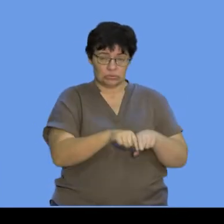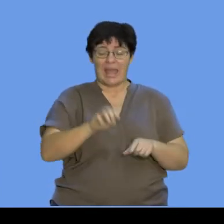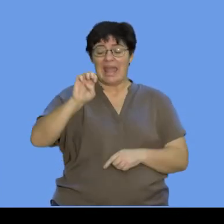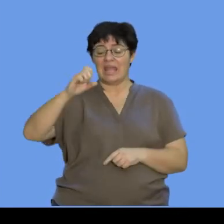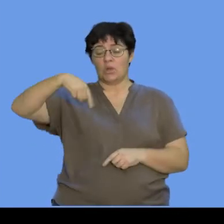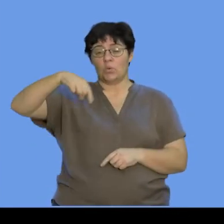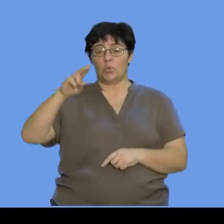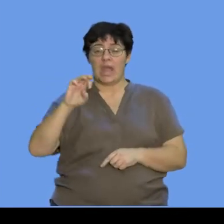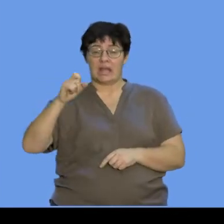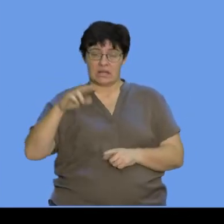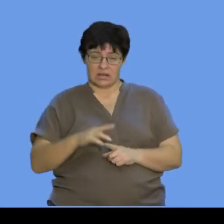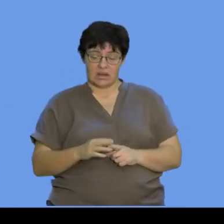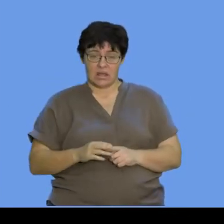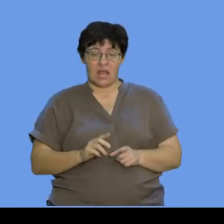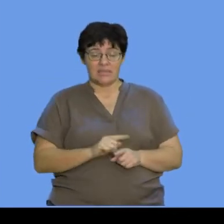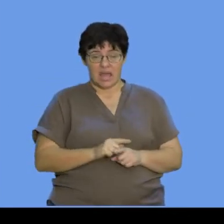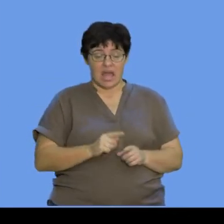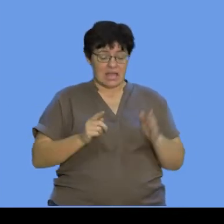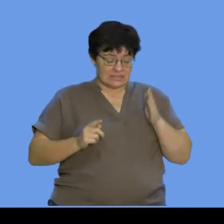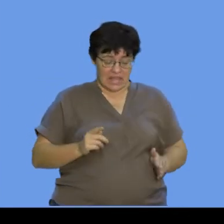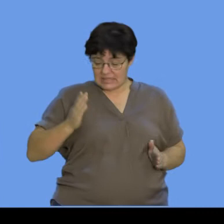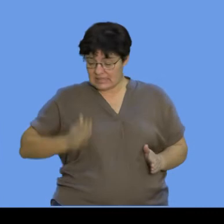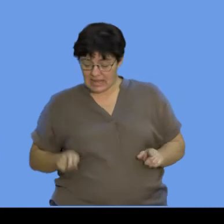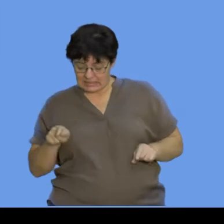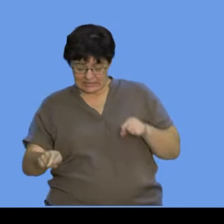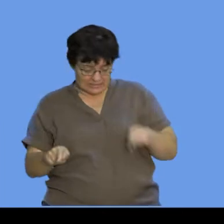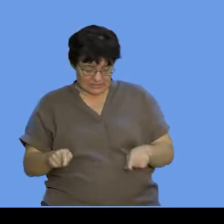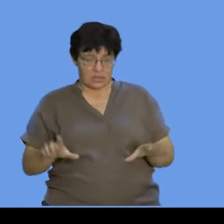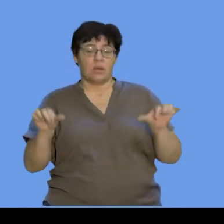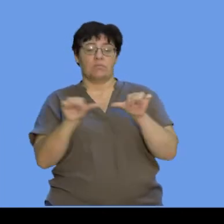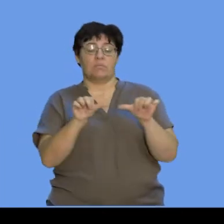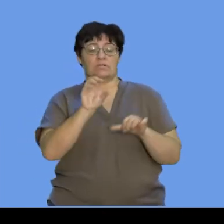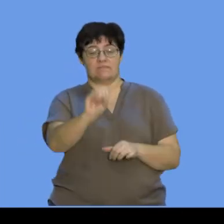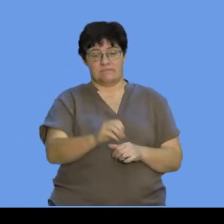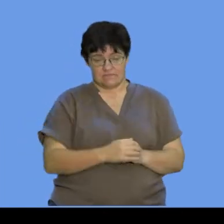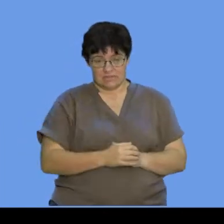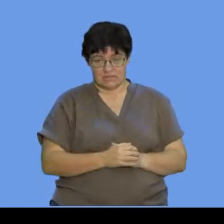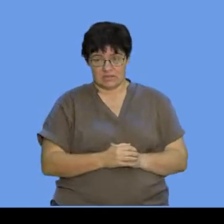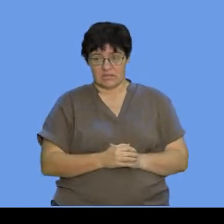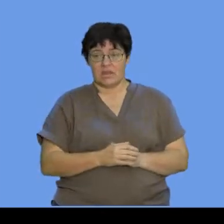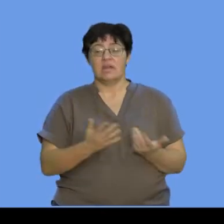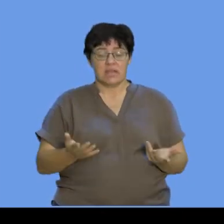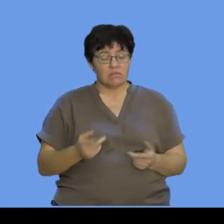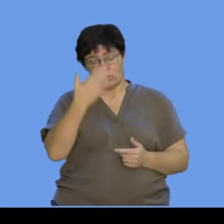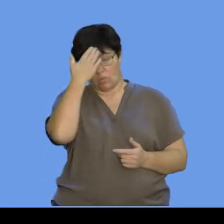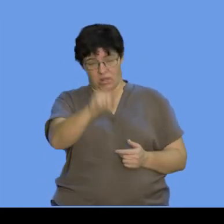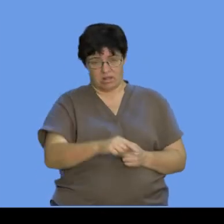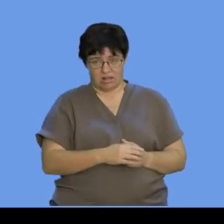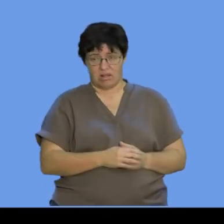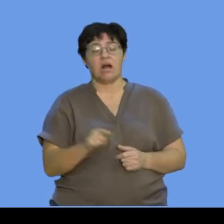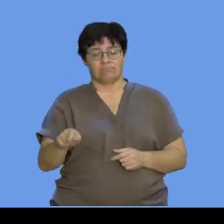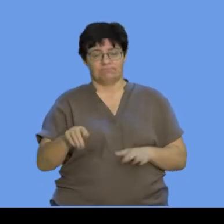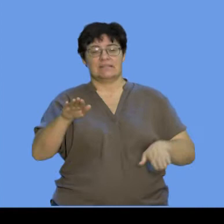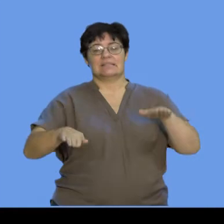equiangular, then the corresponding sides are in proportion, right? And then consequently, you know, then they